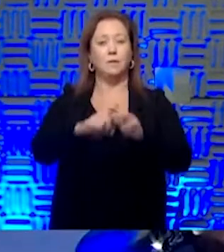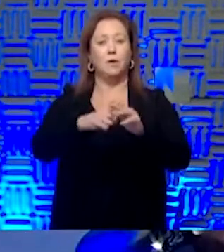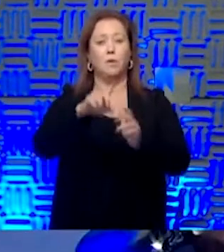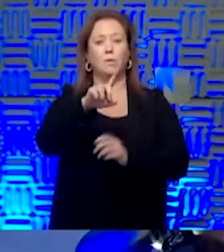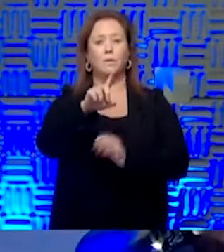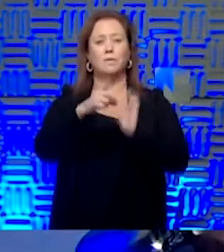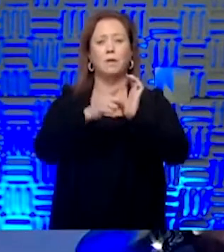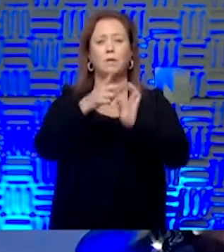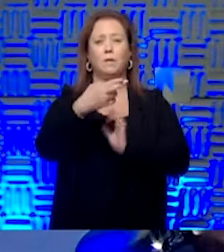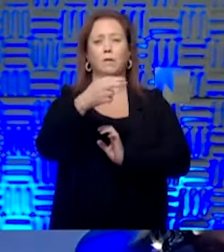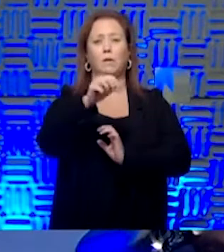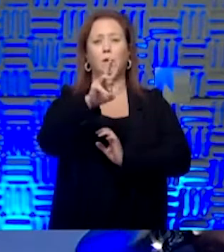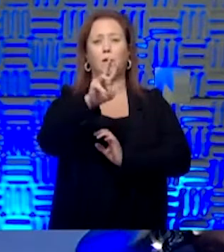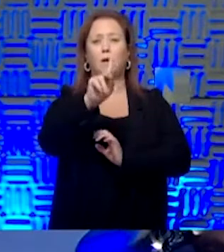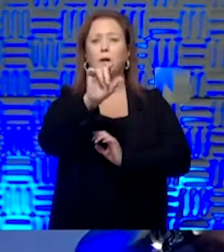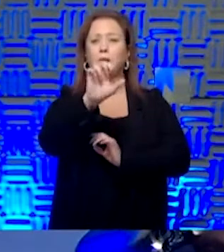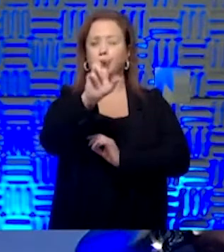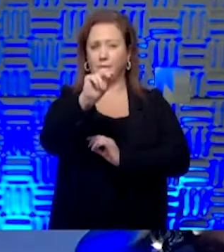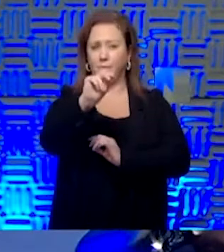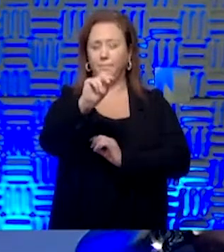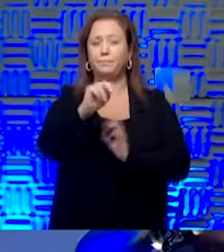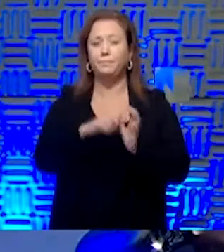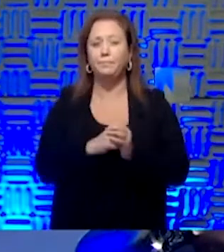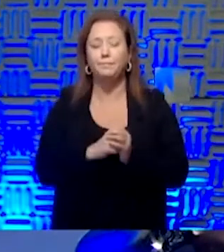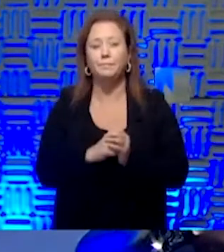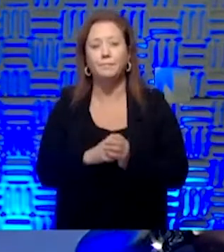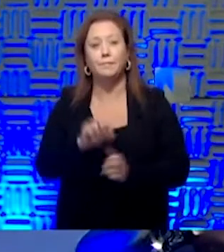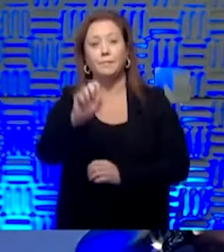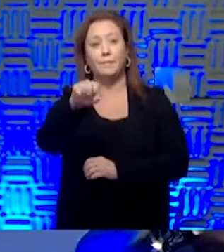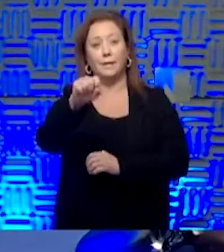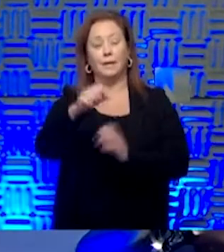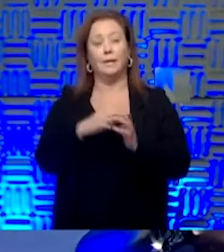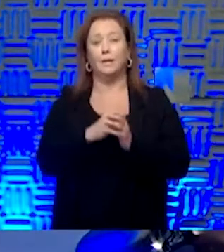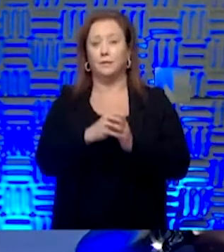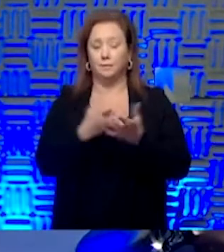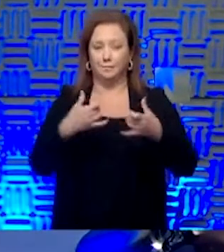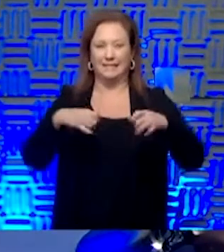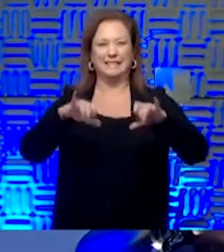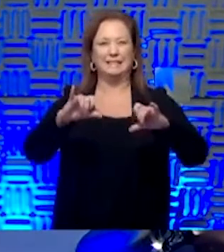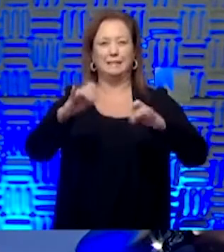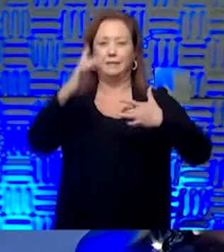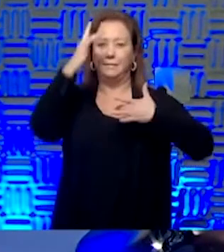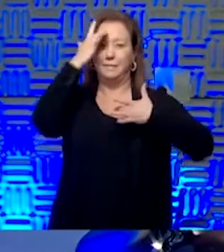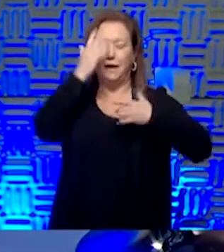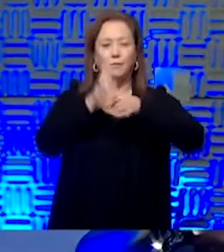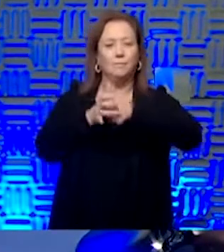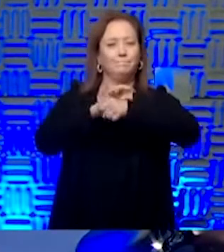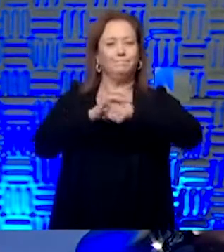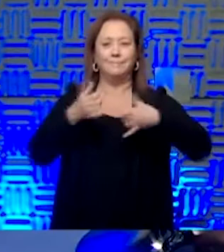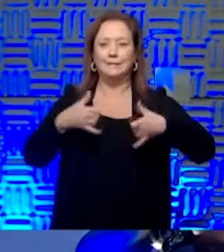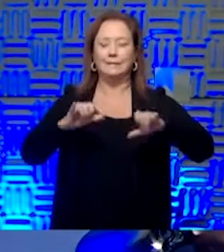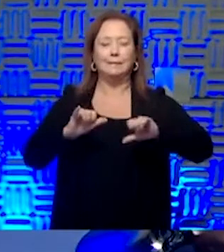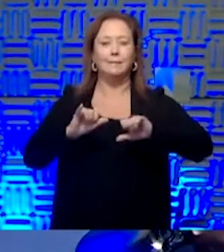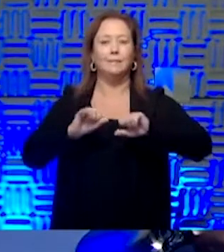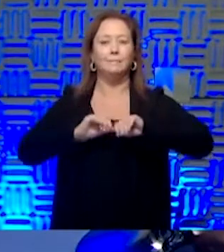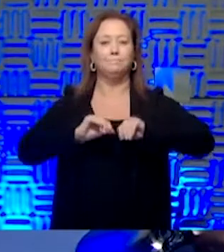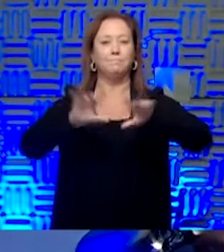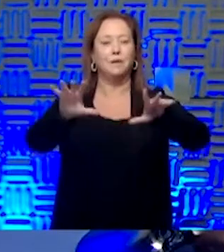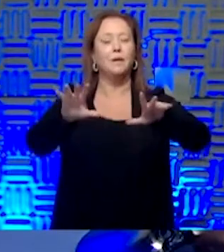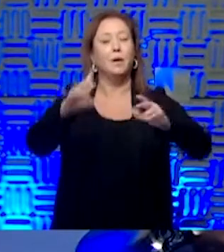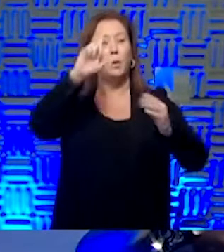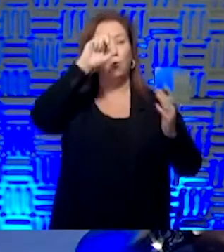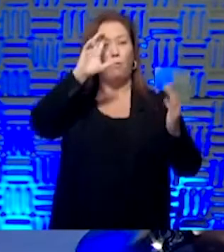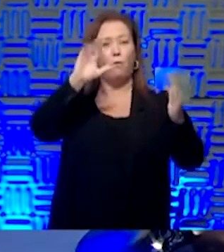Dana. Dana, what's the morning look like today? Yeah, I mean, there's still virus, there's still infection. We're hoping